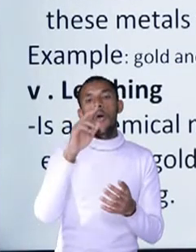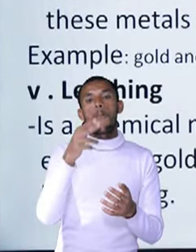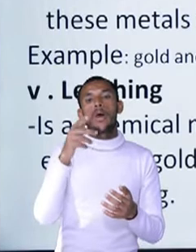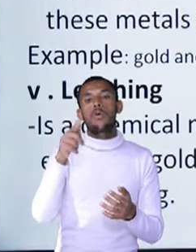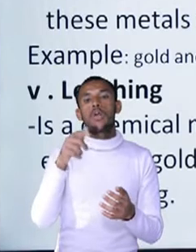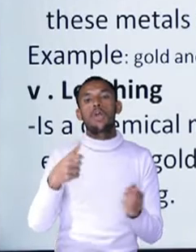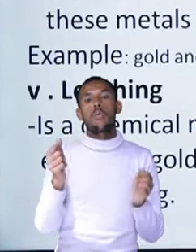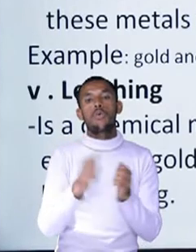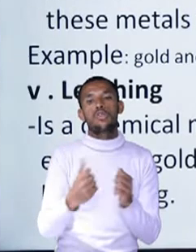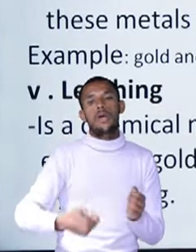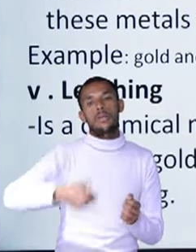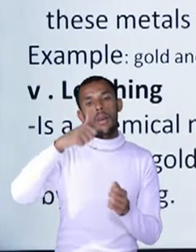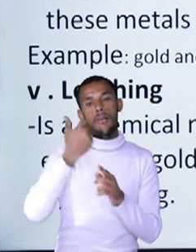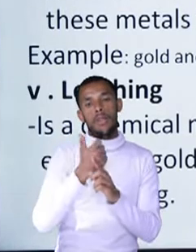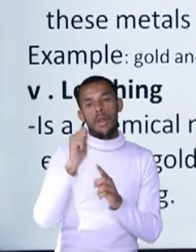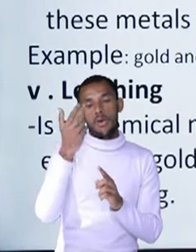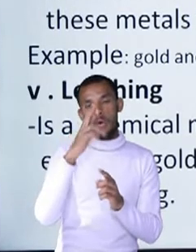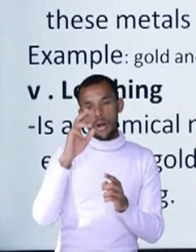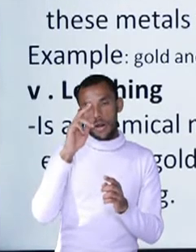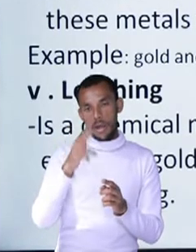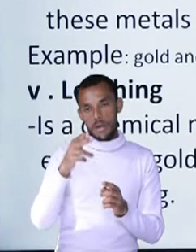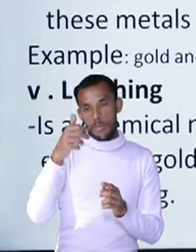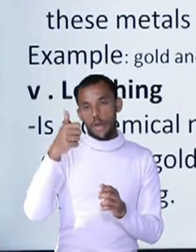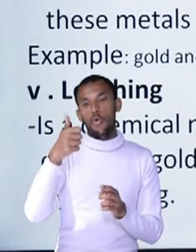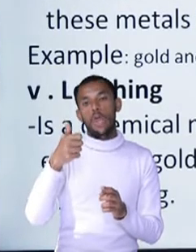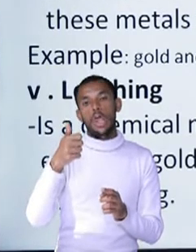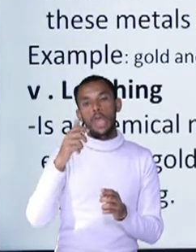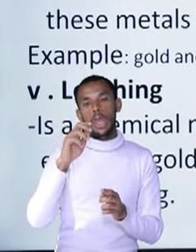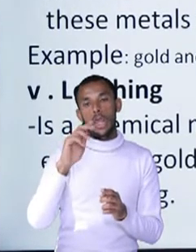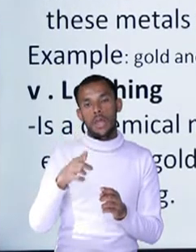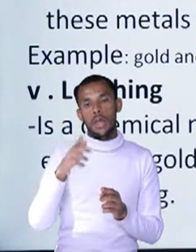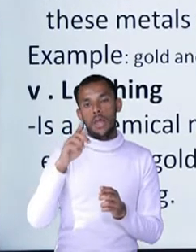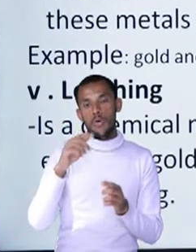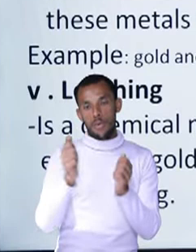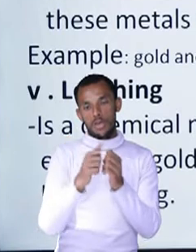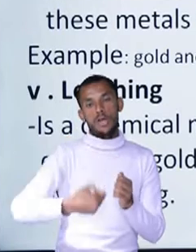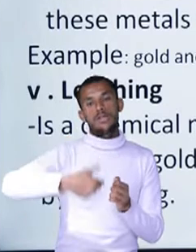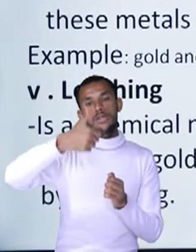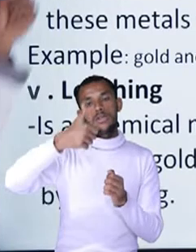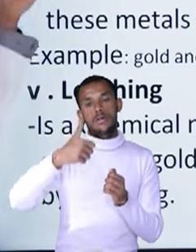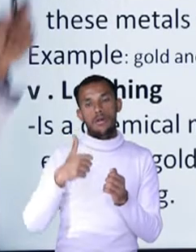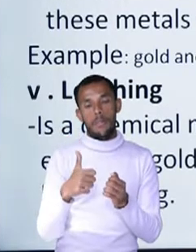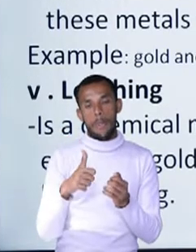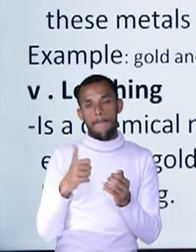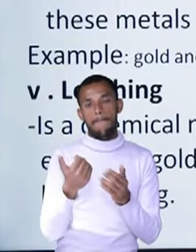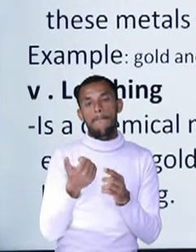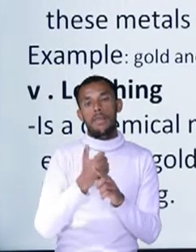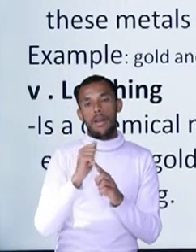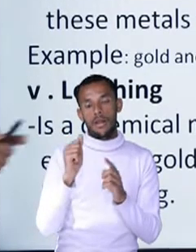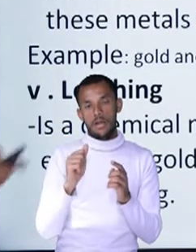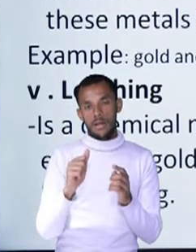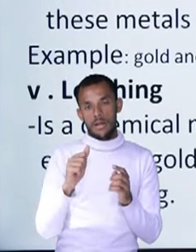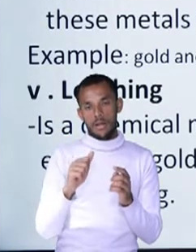with other metal, or mercury with other metals, is known as amalgam.